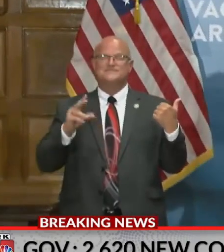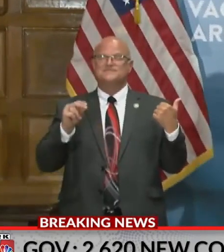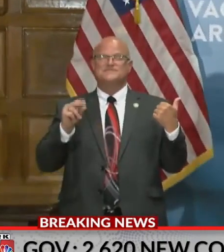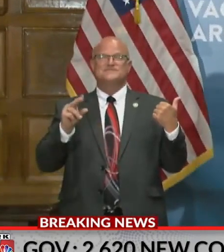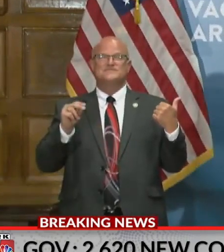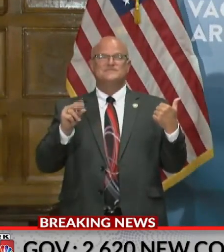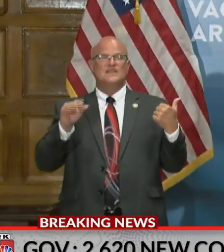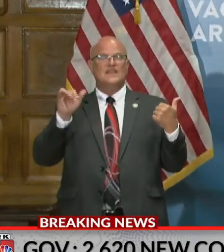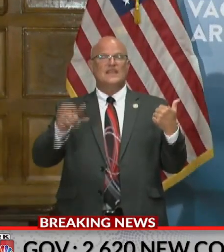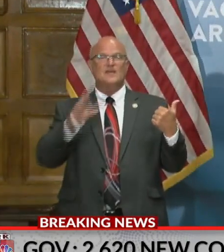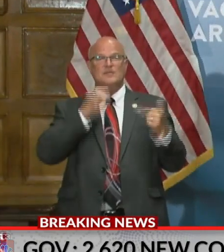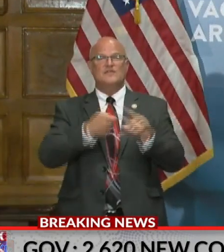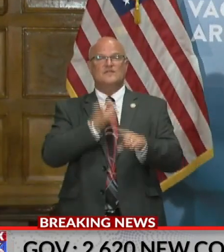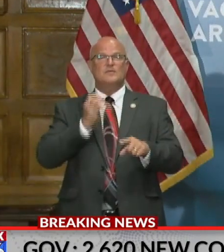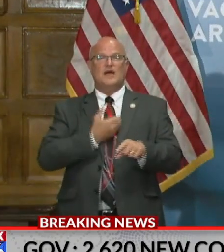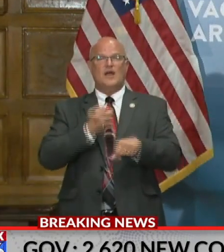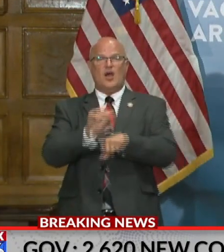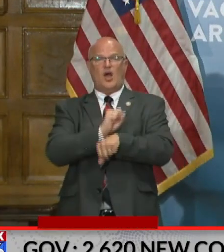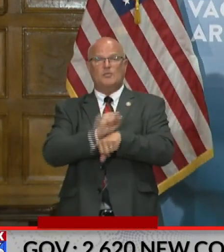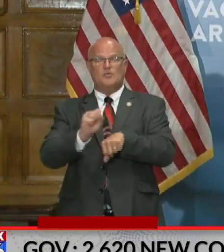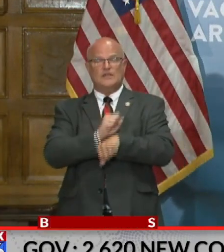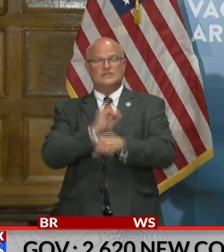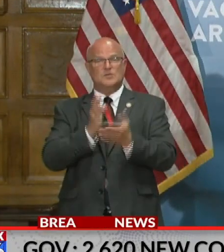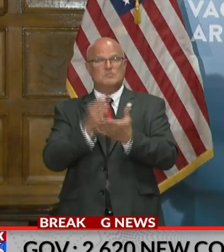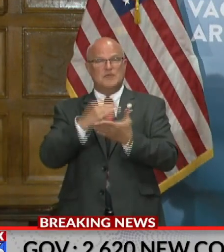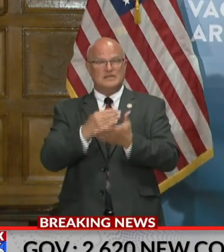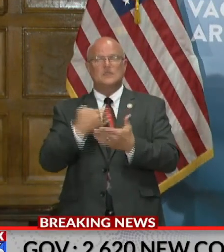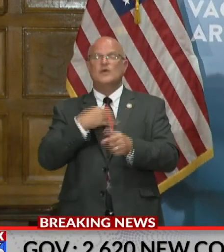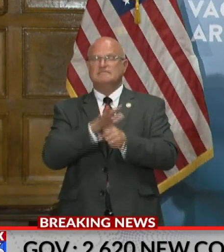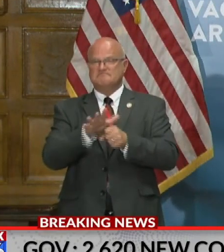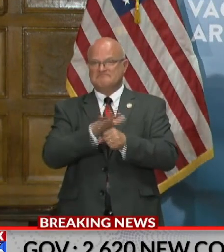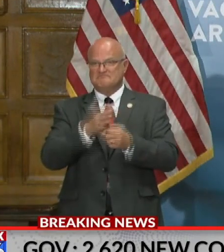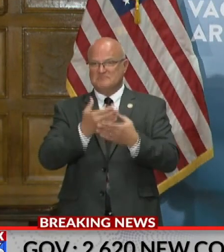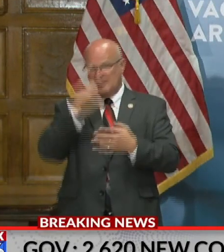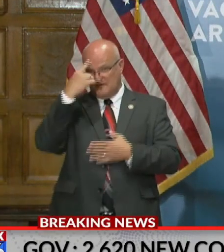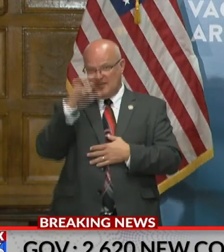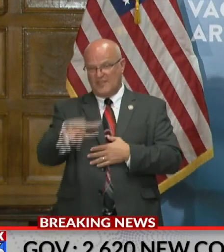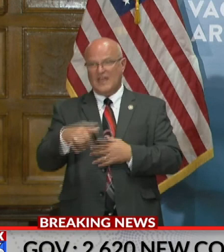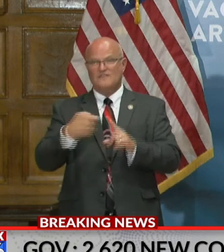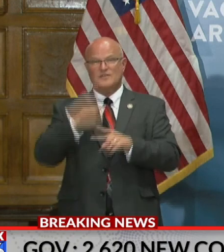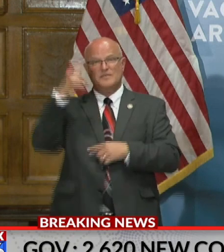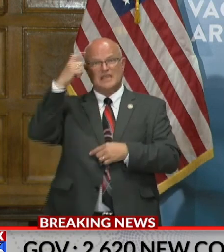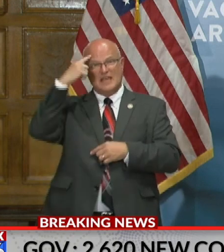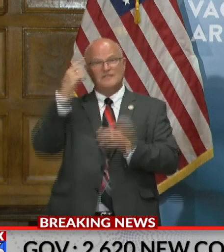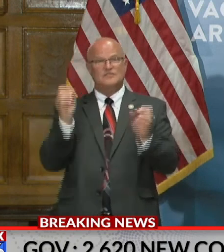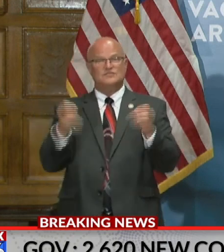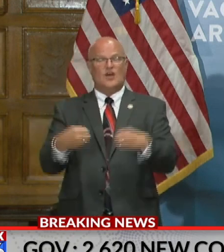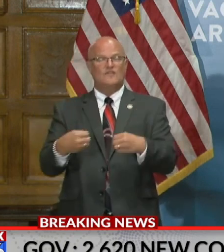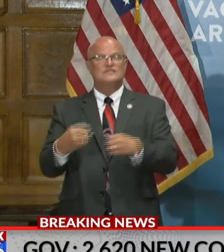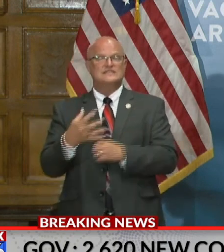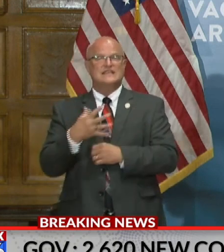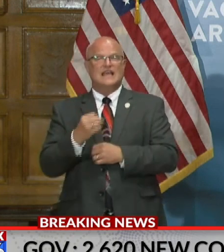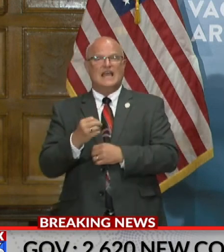that is would be out of our operational budget, so we have adequate budget for that out of the governor's office.